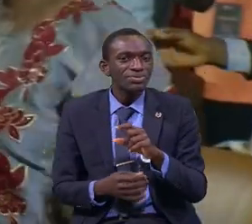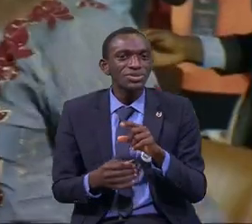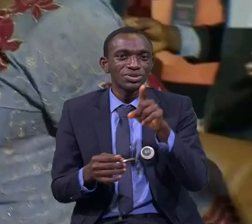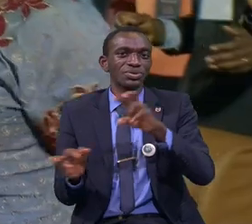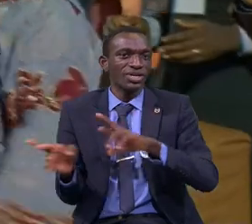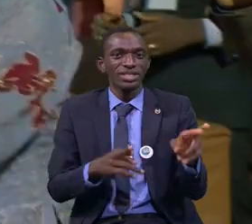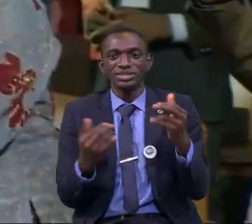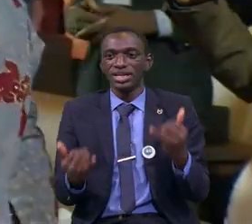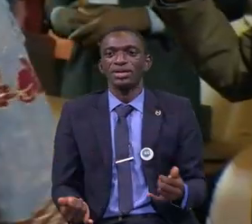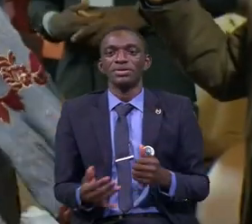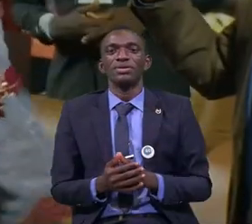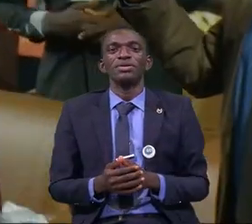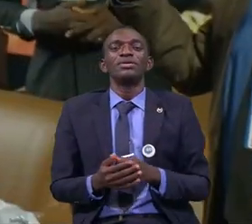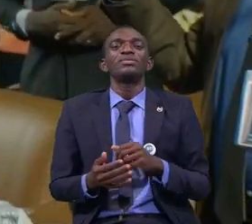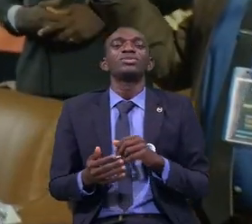Heaven is ready for you.